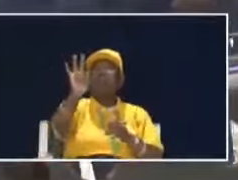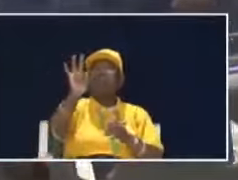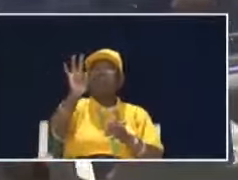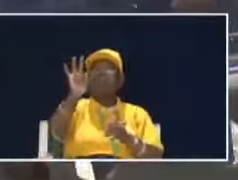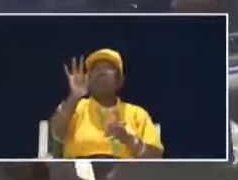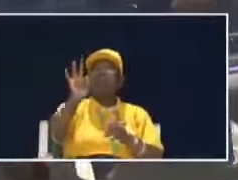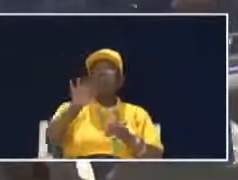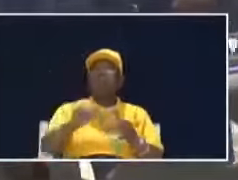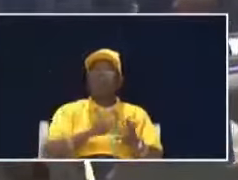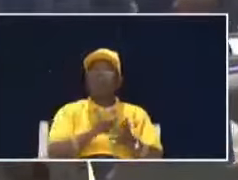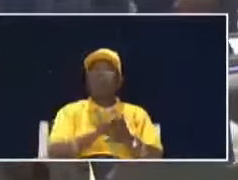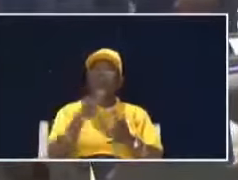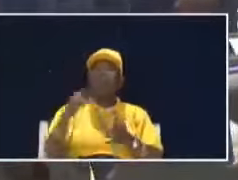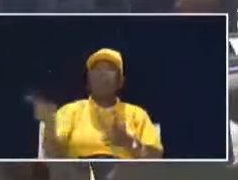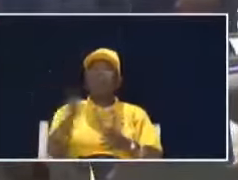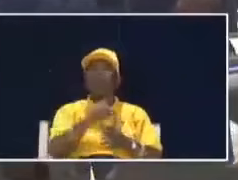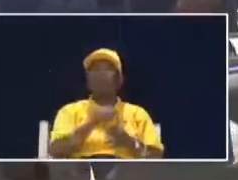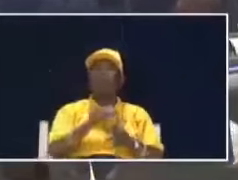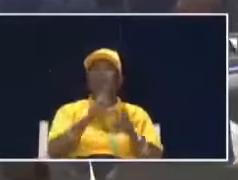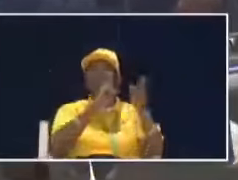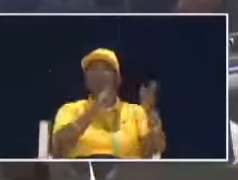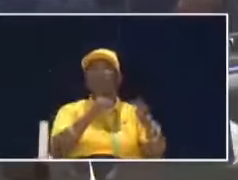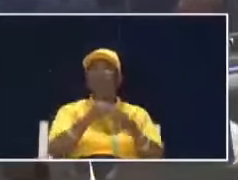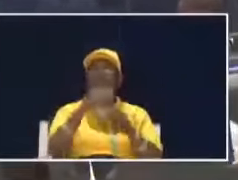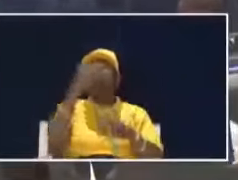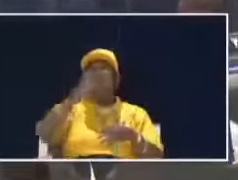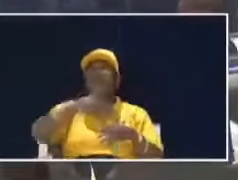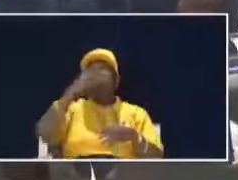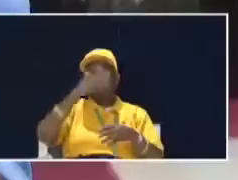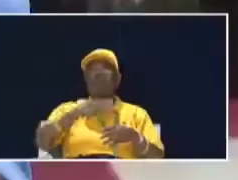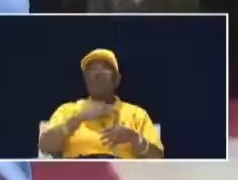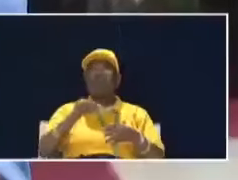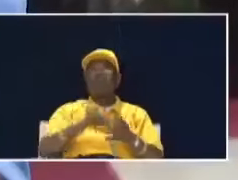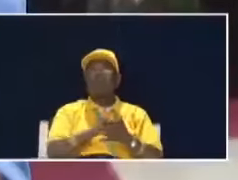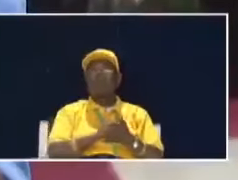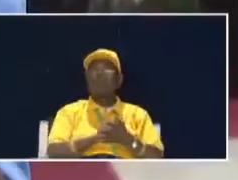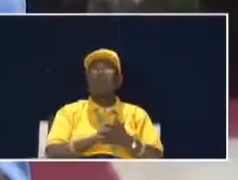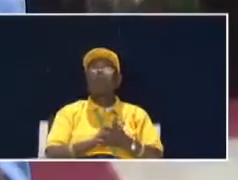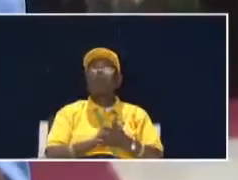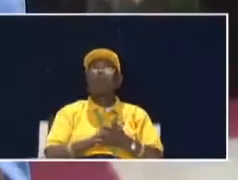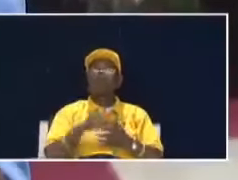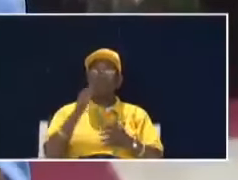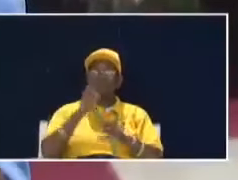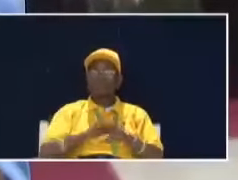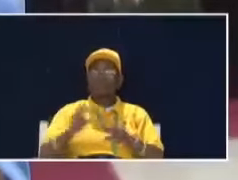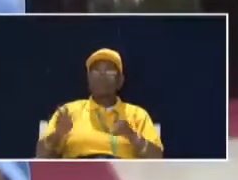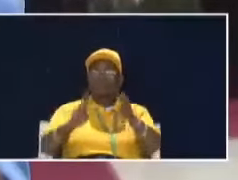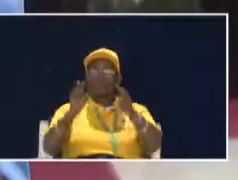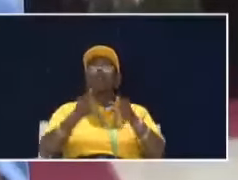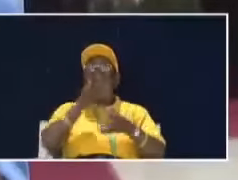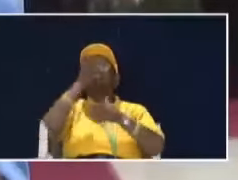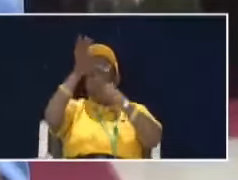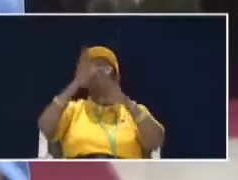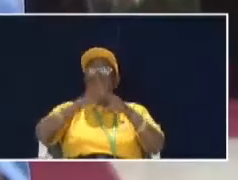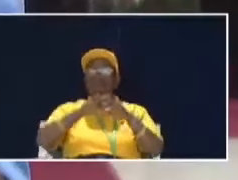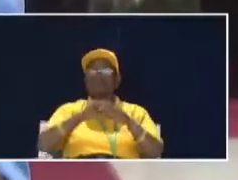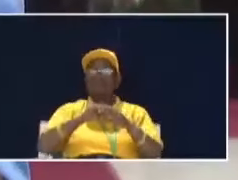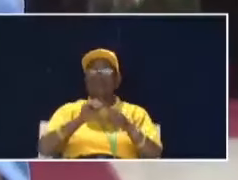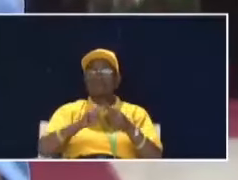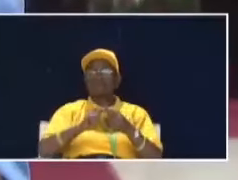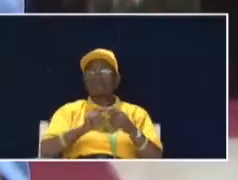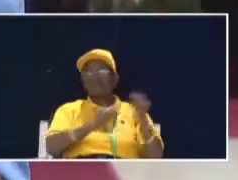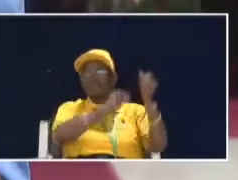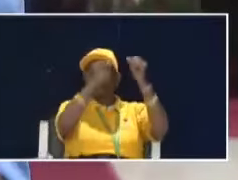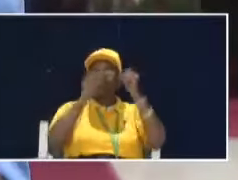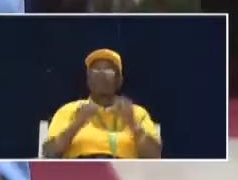Now those of you already in front and those of you are on the way, cry unto the Almighty God and say, Lord, please